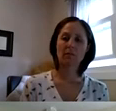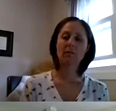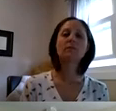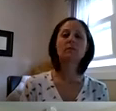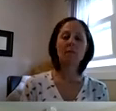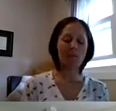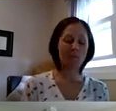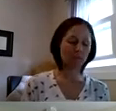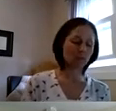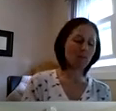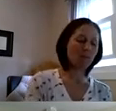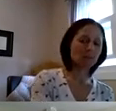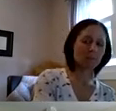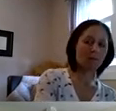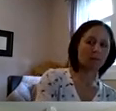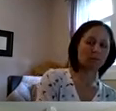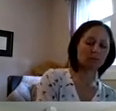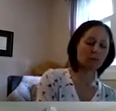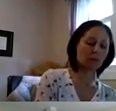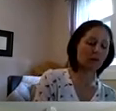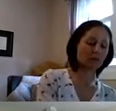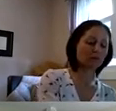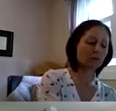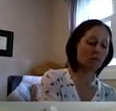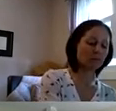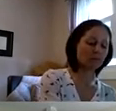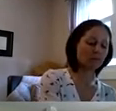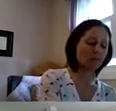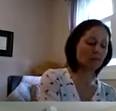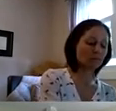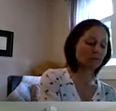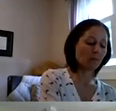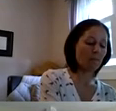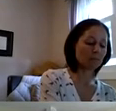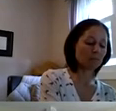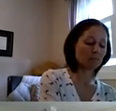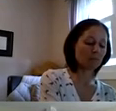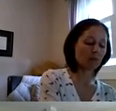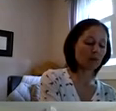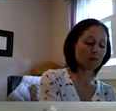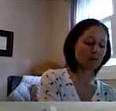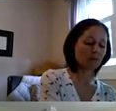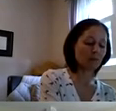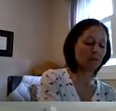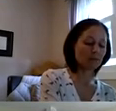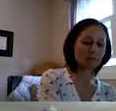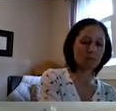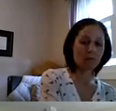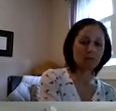know, for paid staff, or whether that is your utility bills, cost of rental, that type of thing.